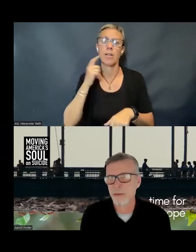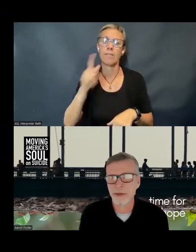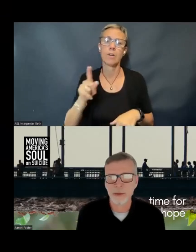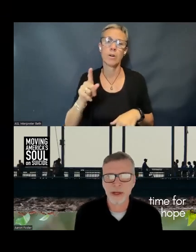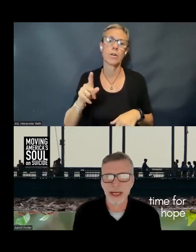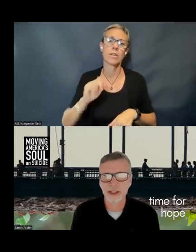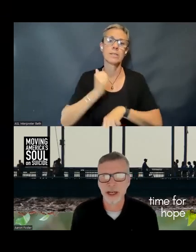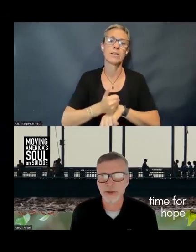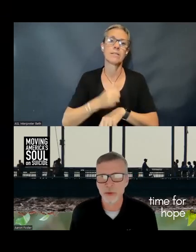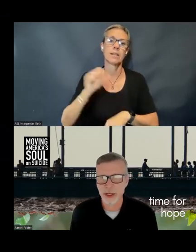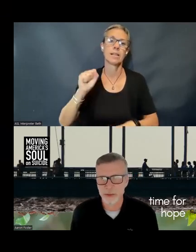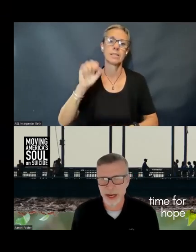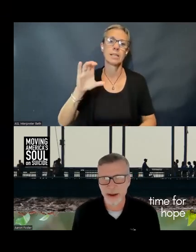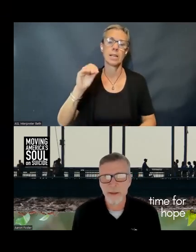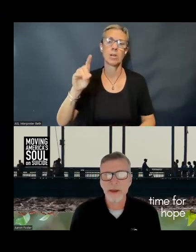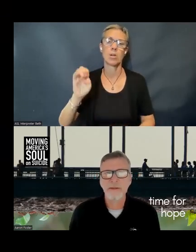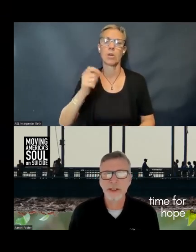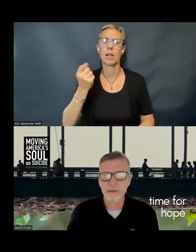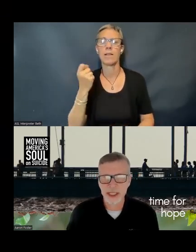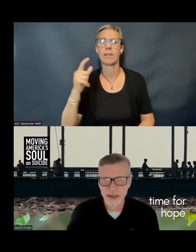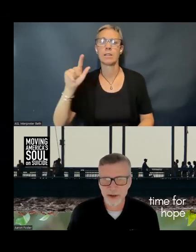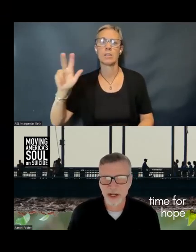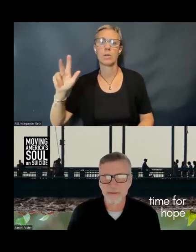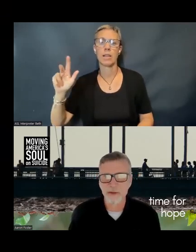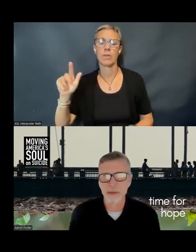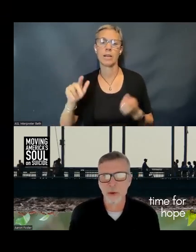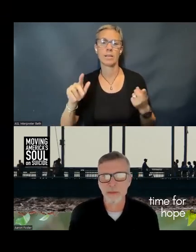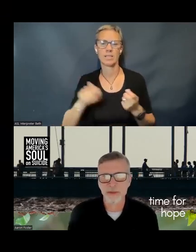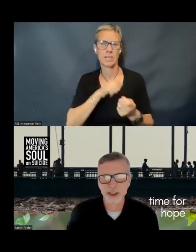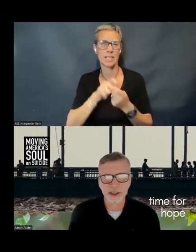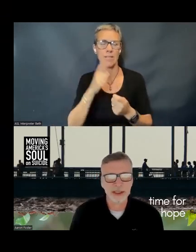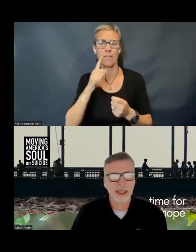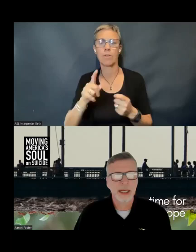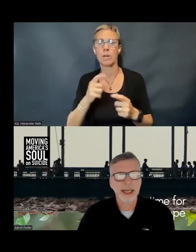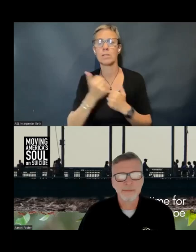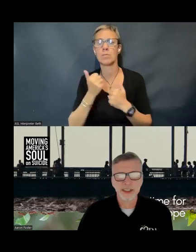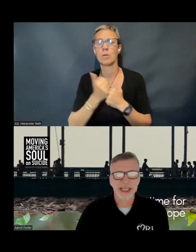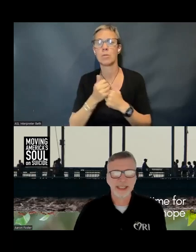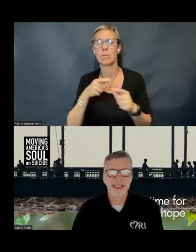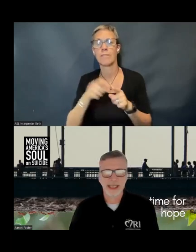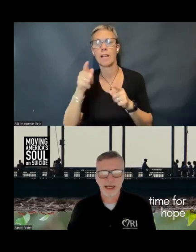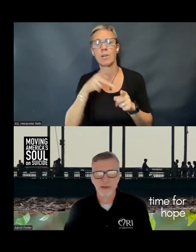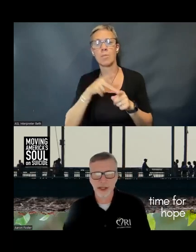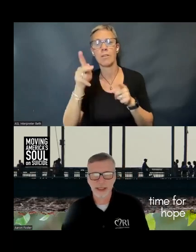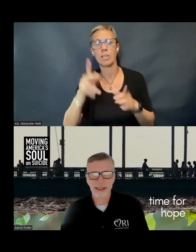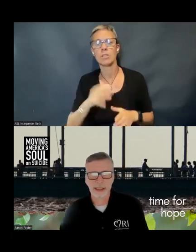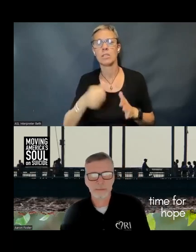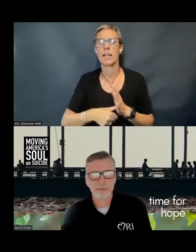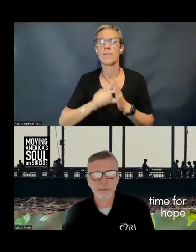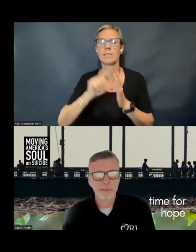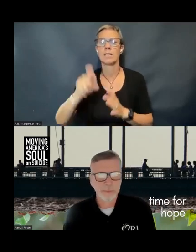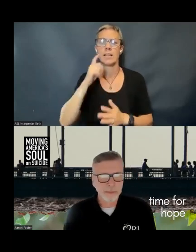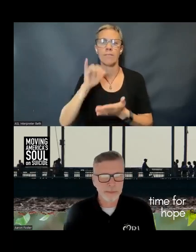SOC Code 31-1123, specifically for support professionals, emphasizing the need for